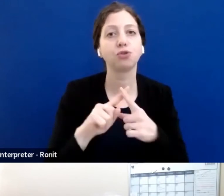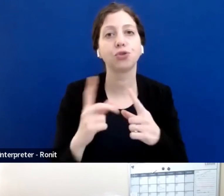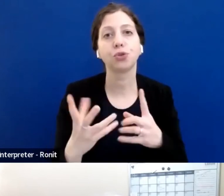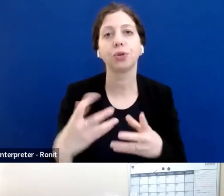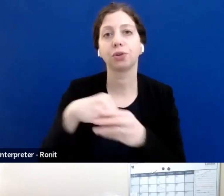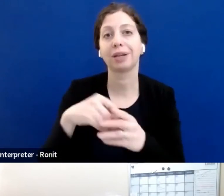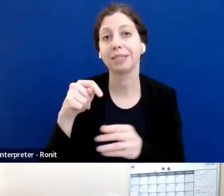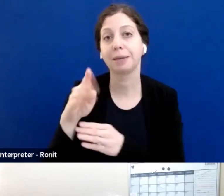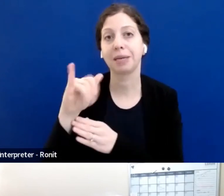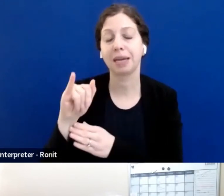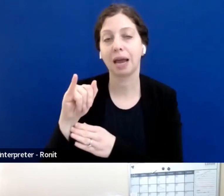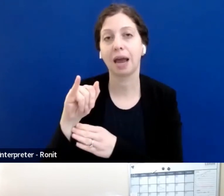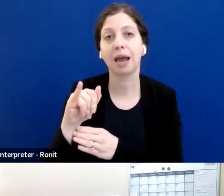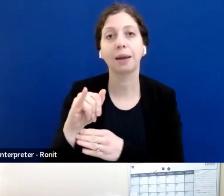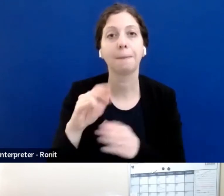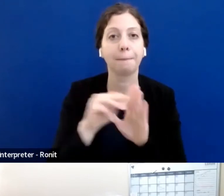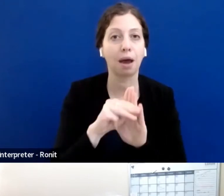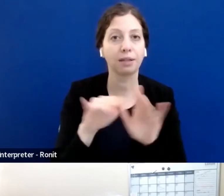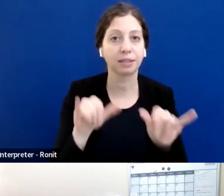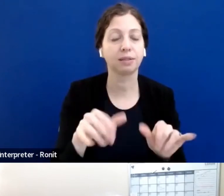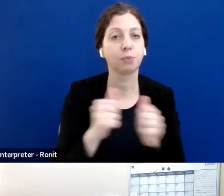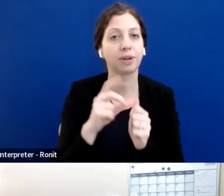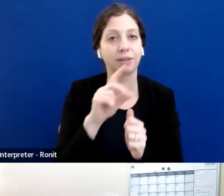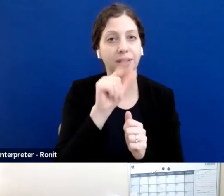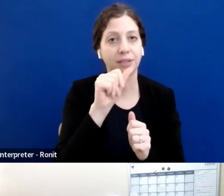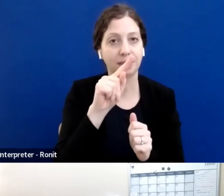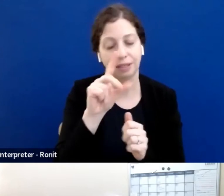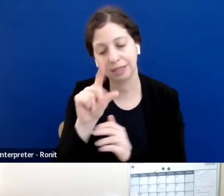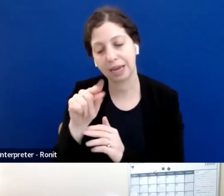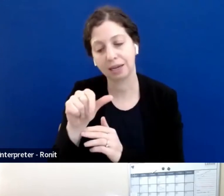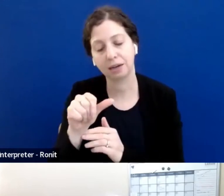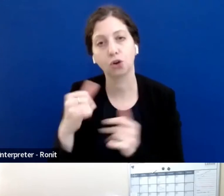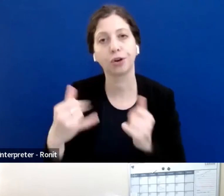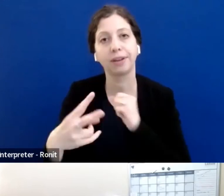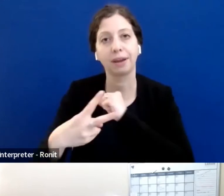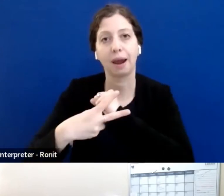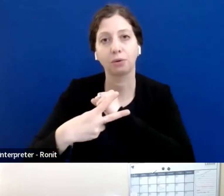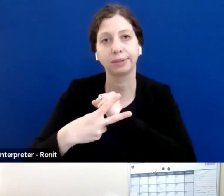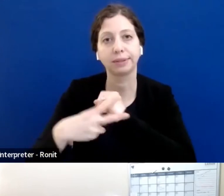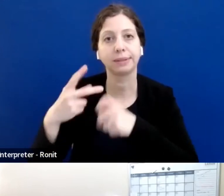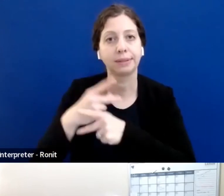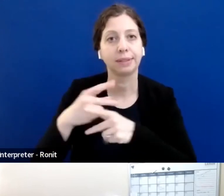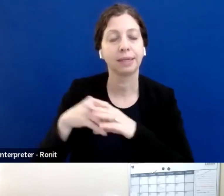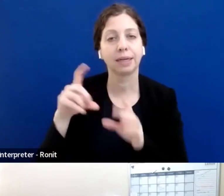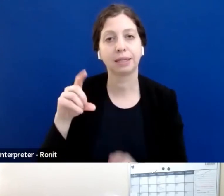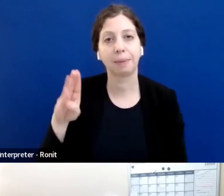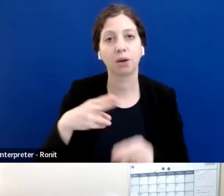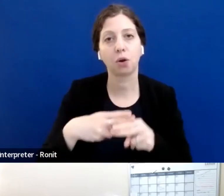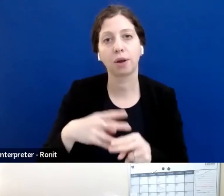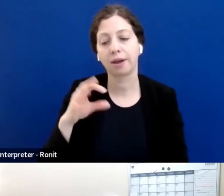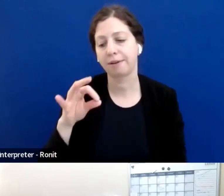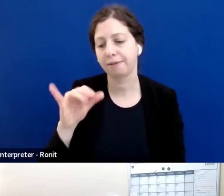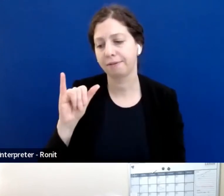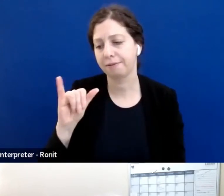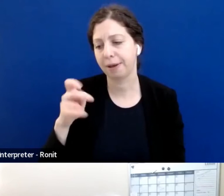TBI model systems data with the data that's currently housed in a database called FITBR.